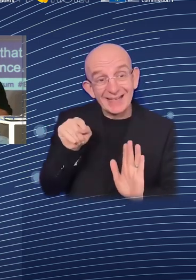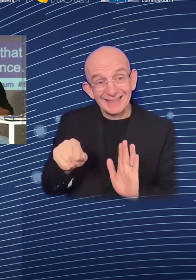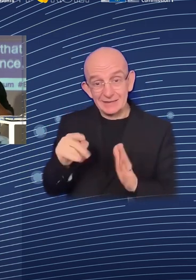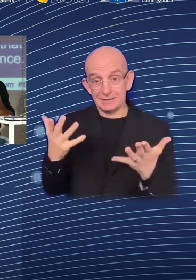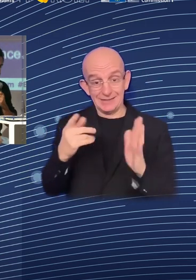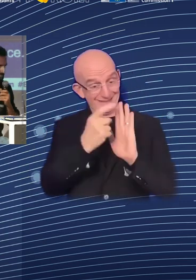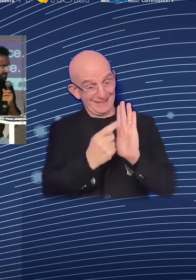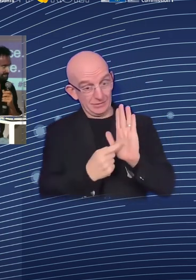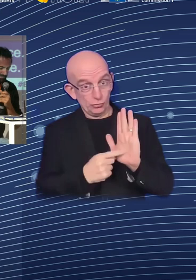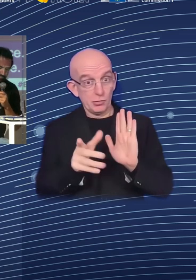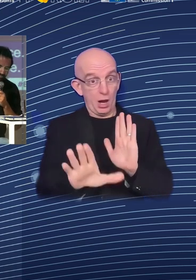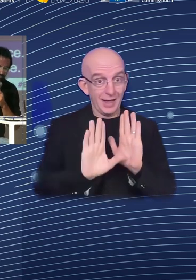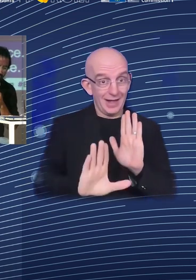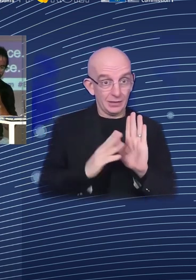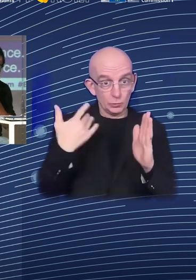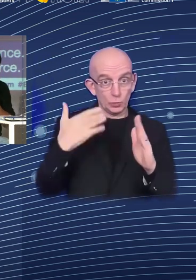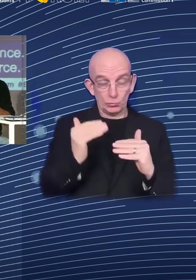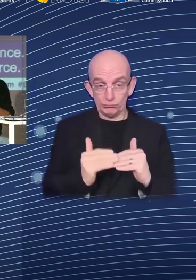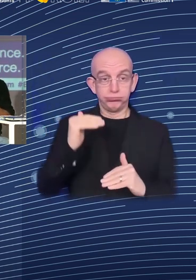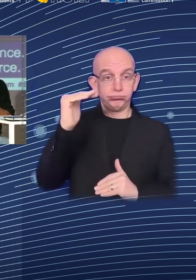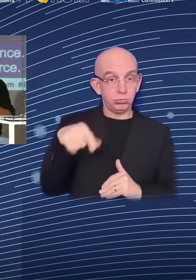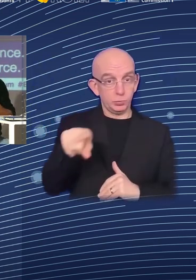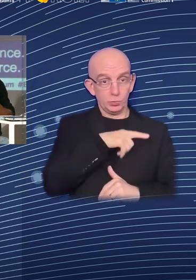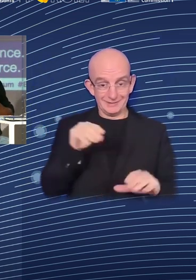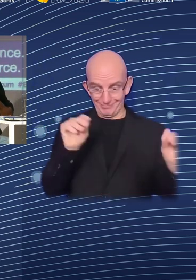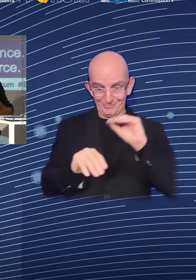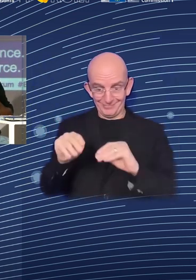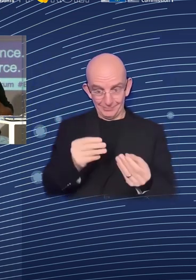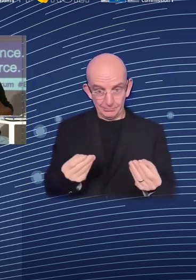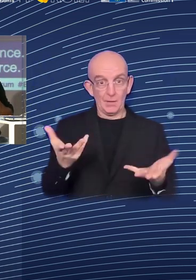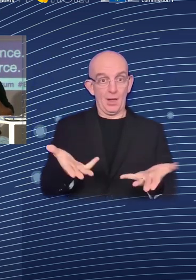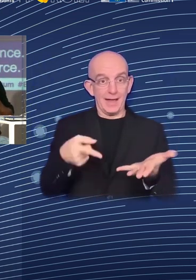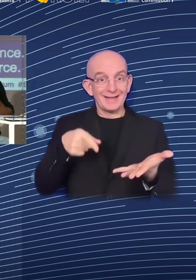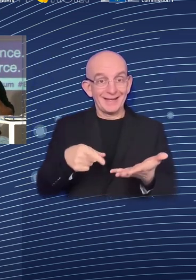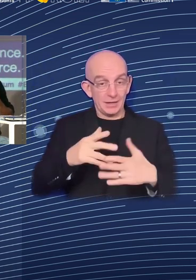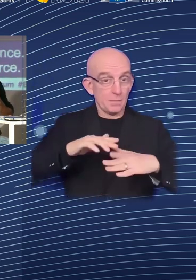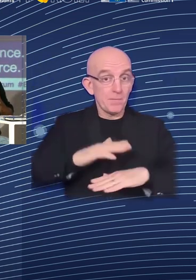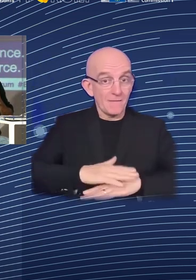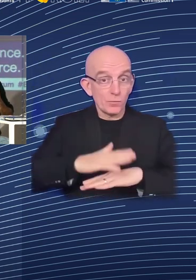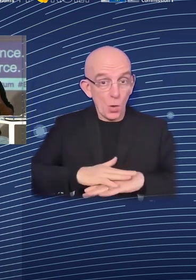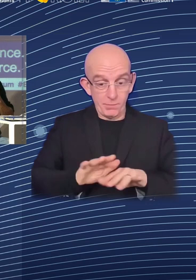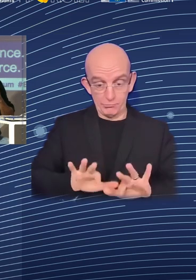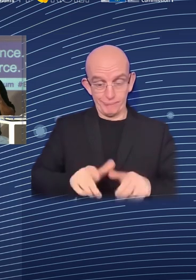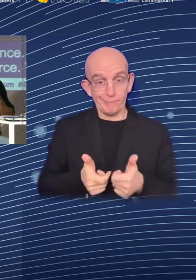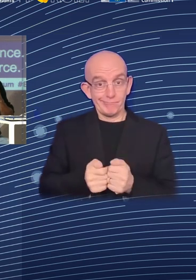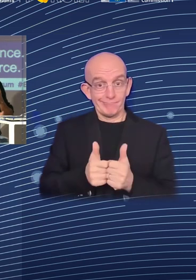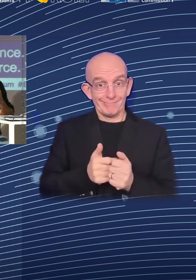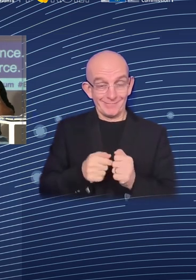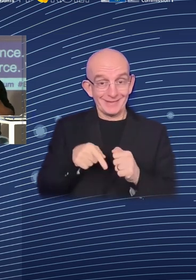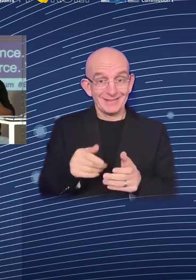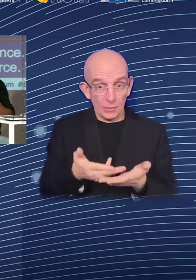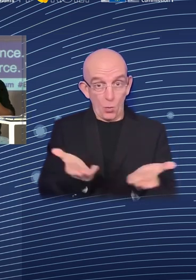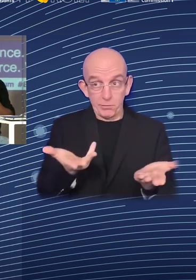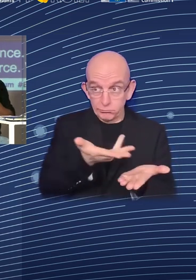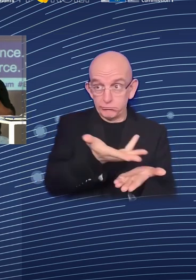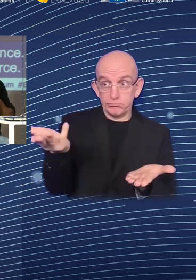after, because it was we've got an idea behind, with three services. The first one is to assess,